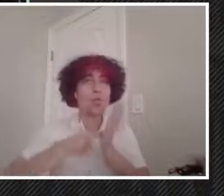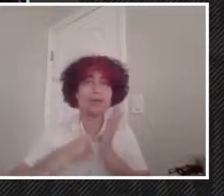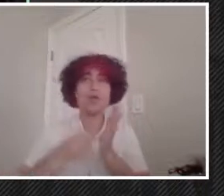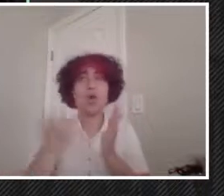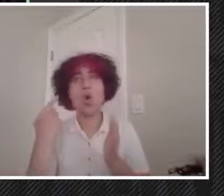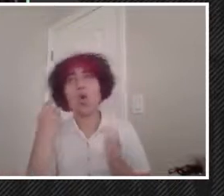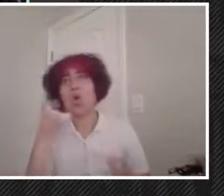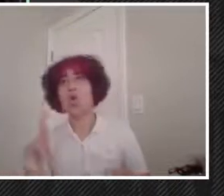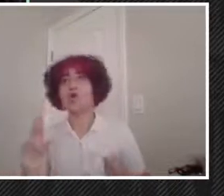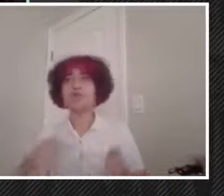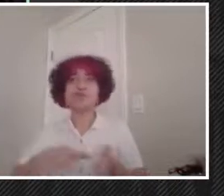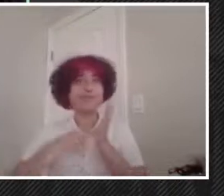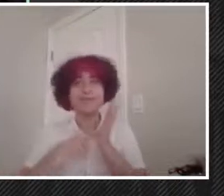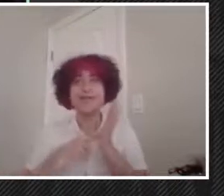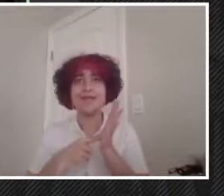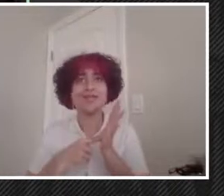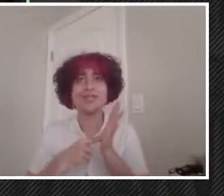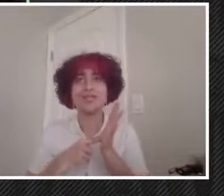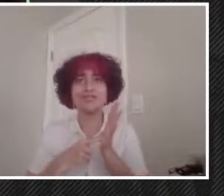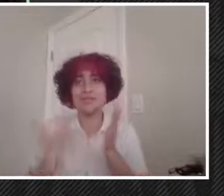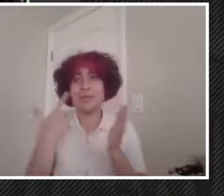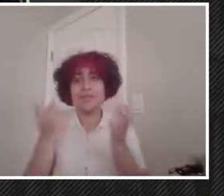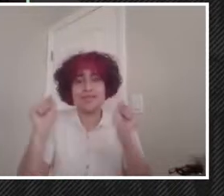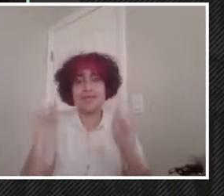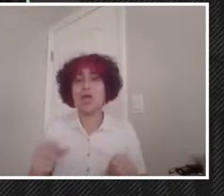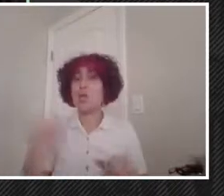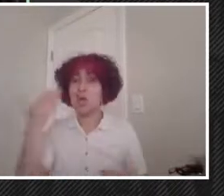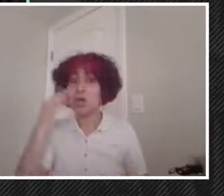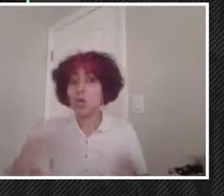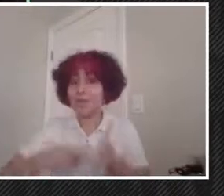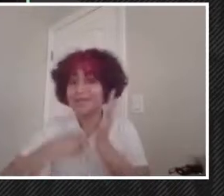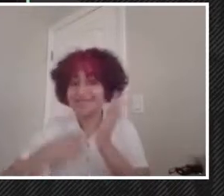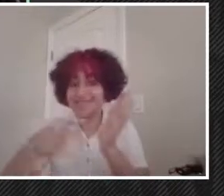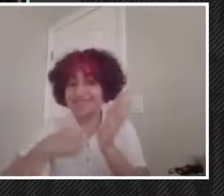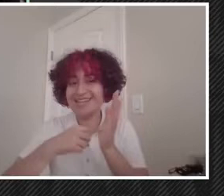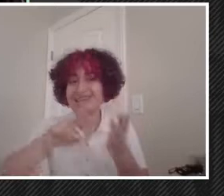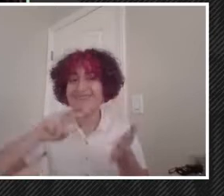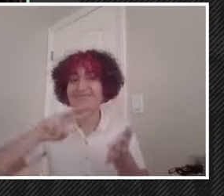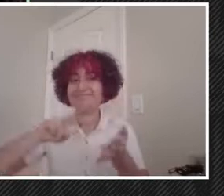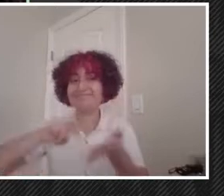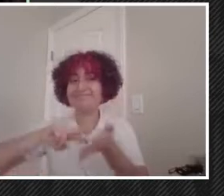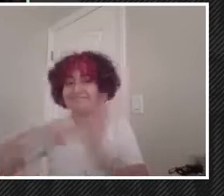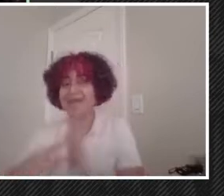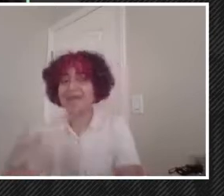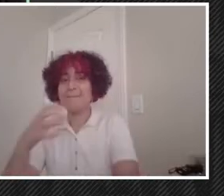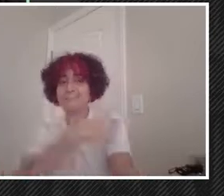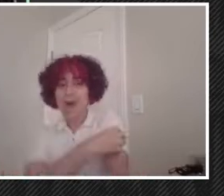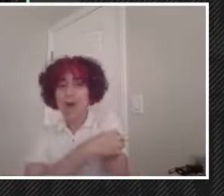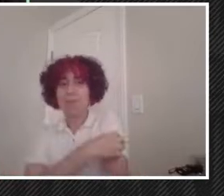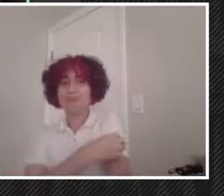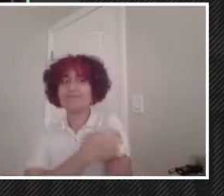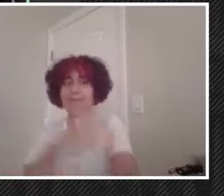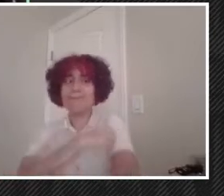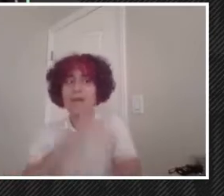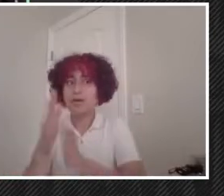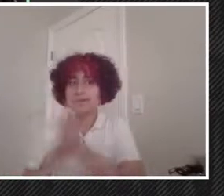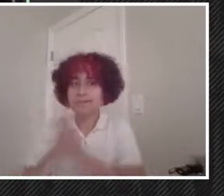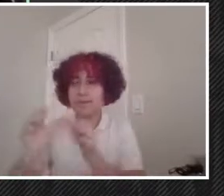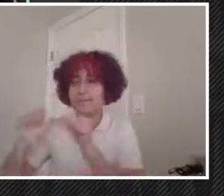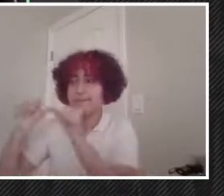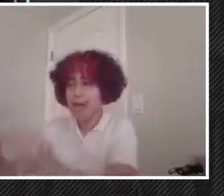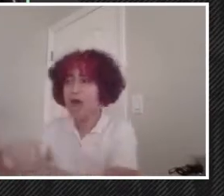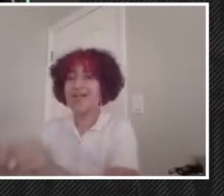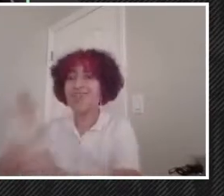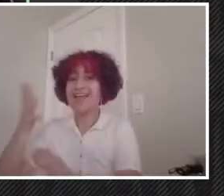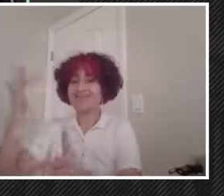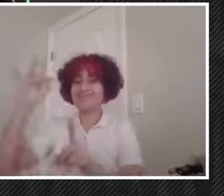representation's sake. We know that representation isn't power. Power is power. And so that is at the center of the story that